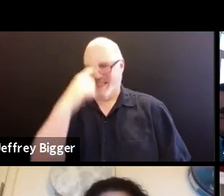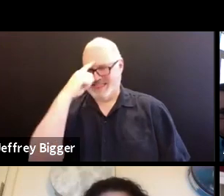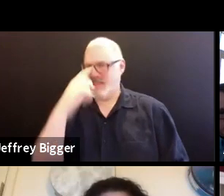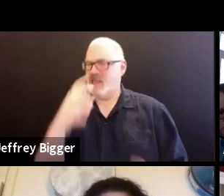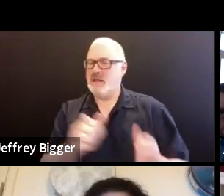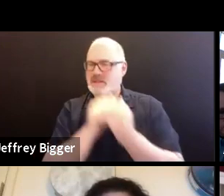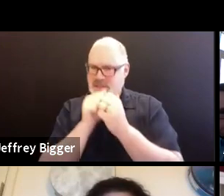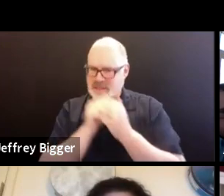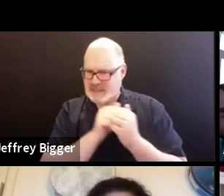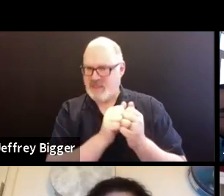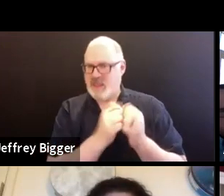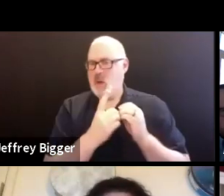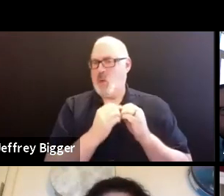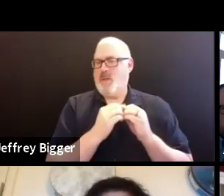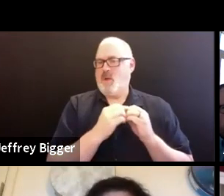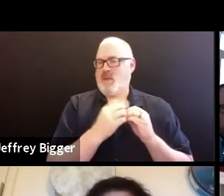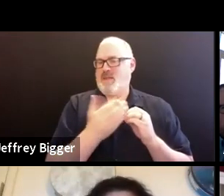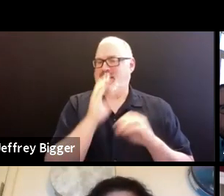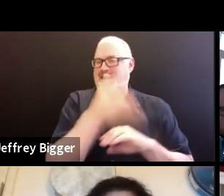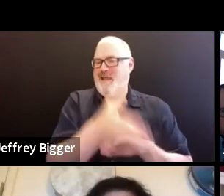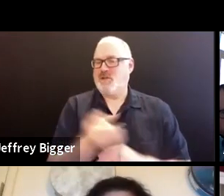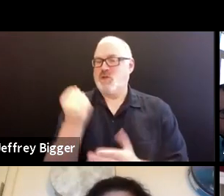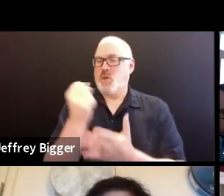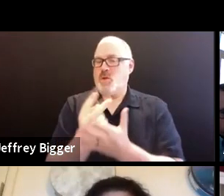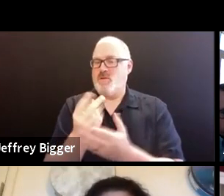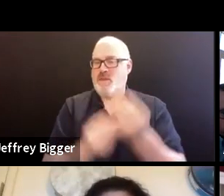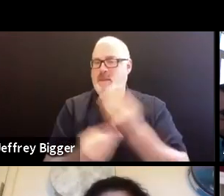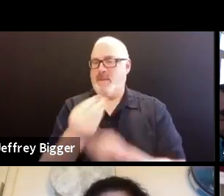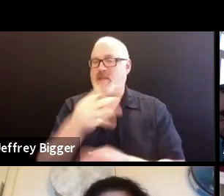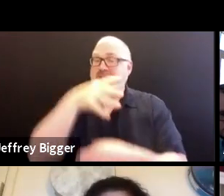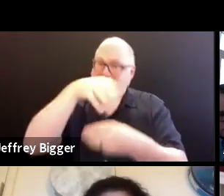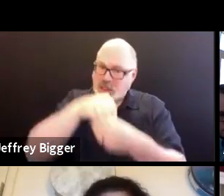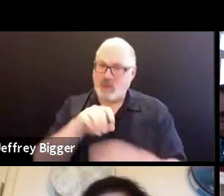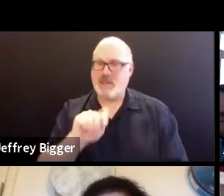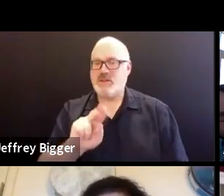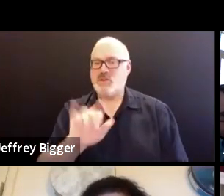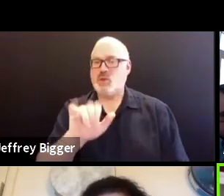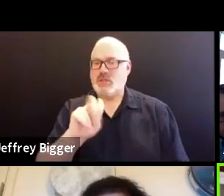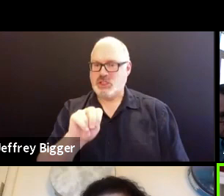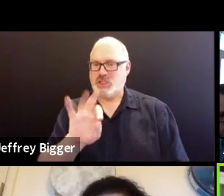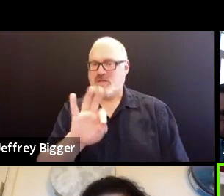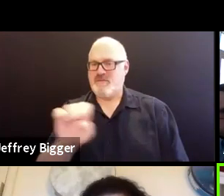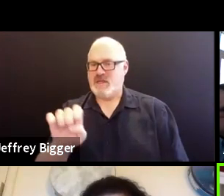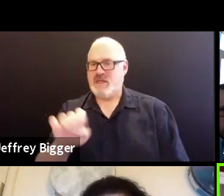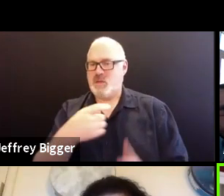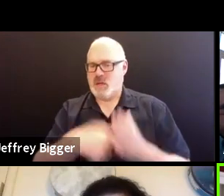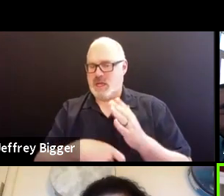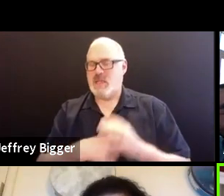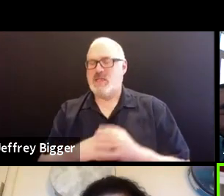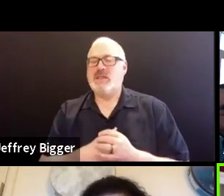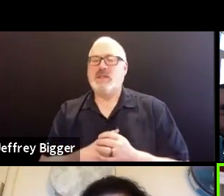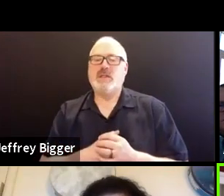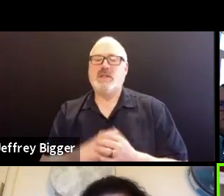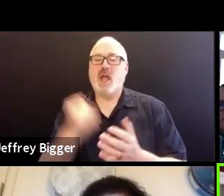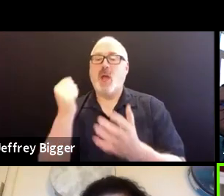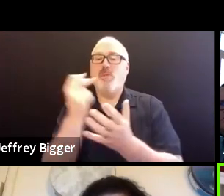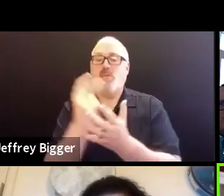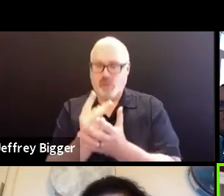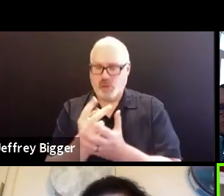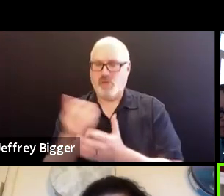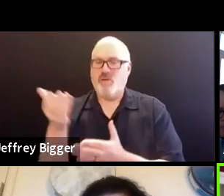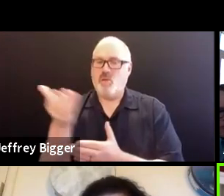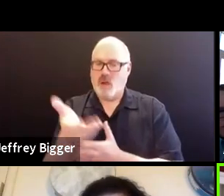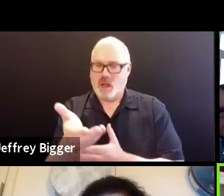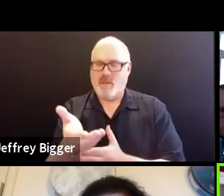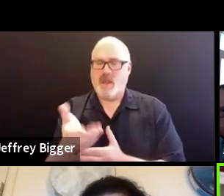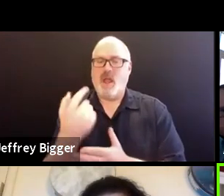have another item after this. So it's approval of the budget, including the tuition and fee rates. Okay, so I'll approve, make a recommendation that